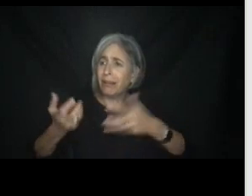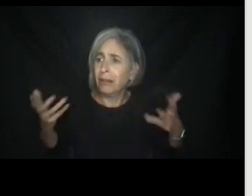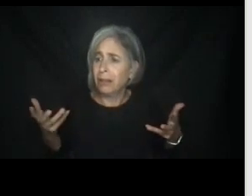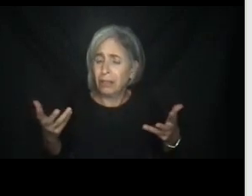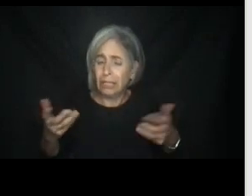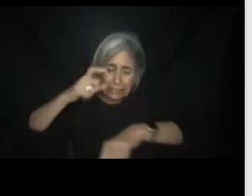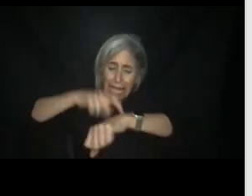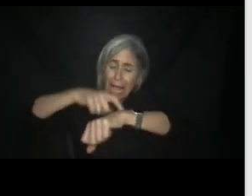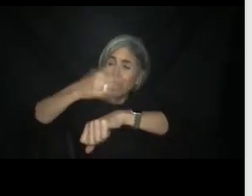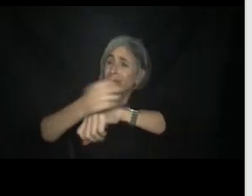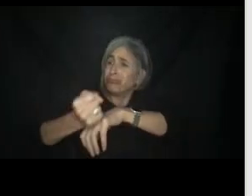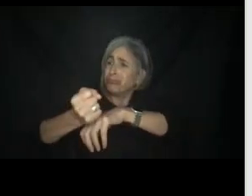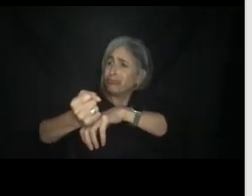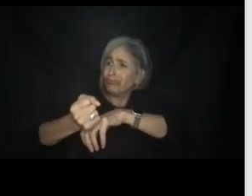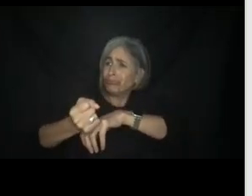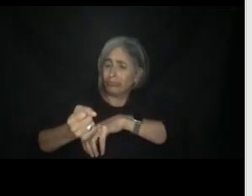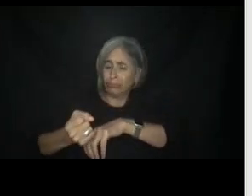Time is running out.